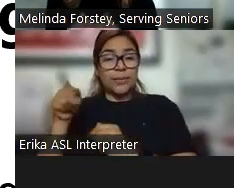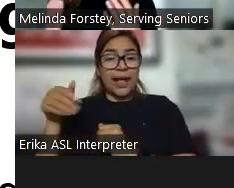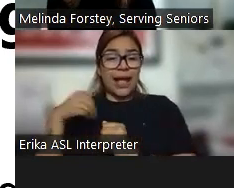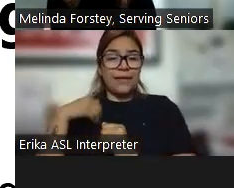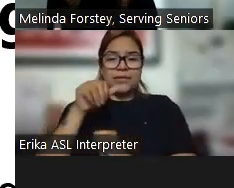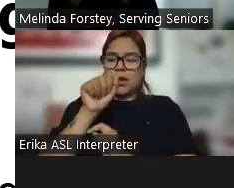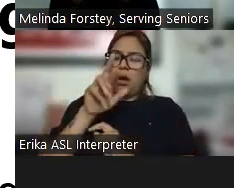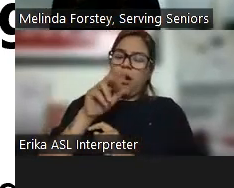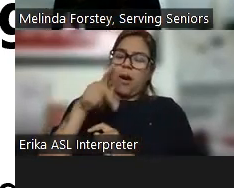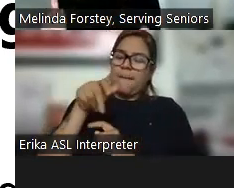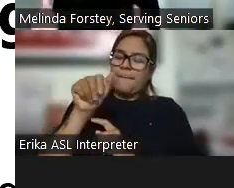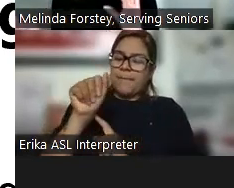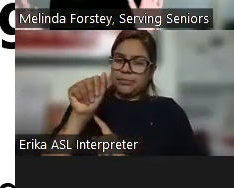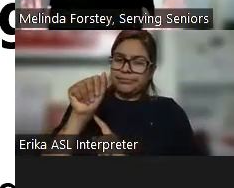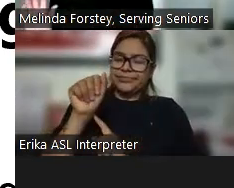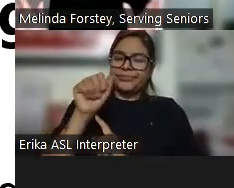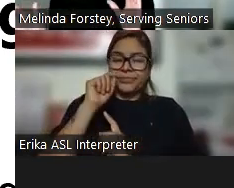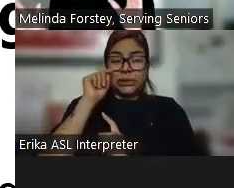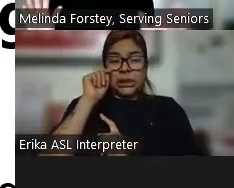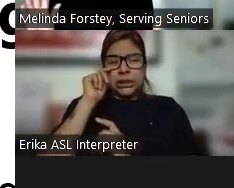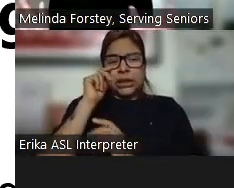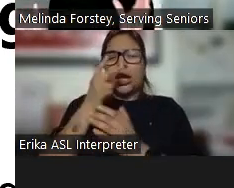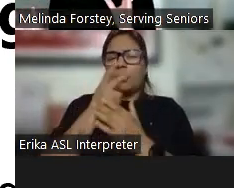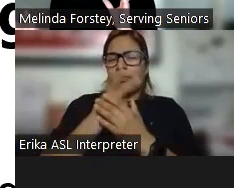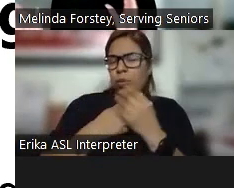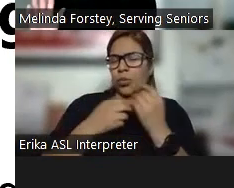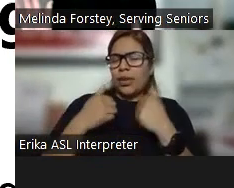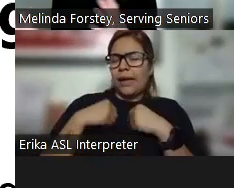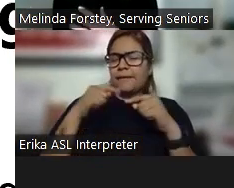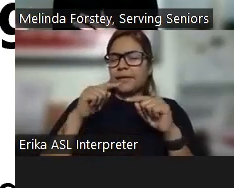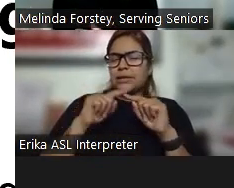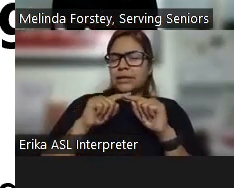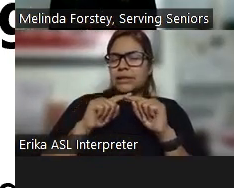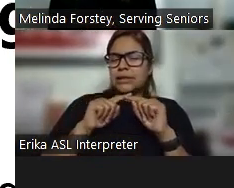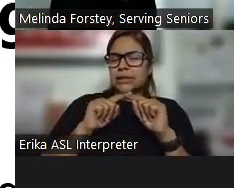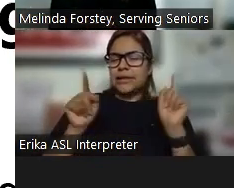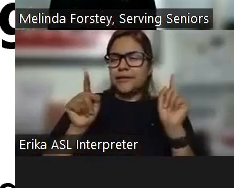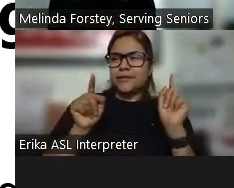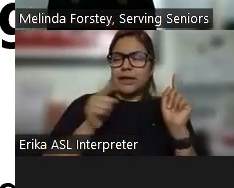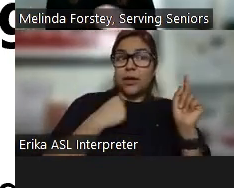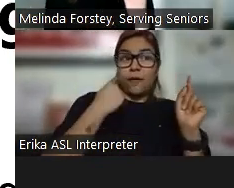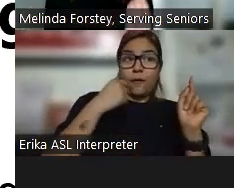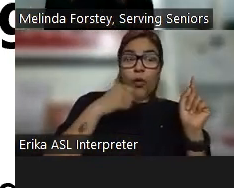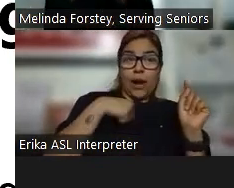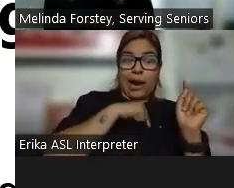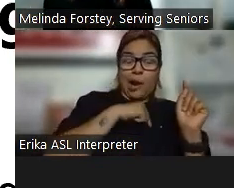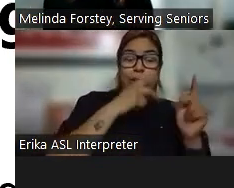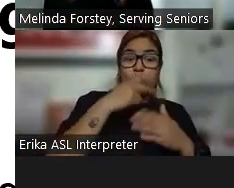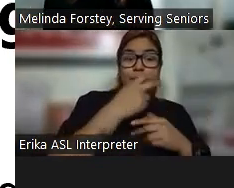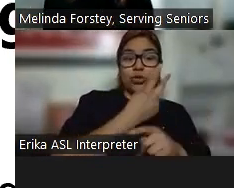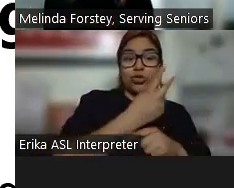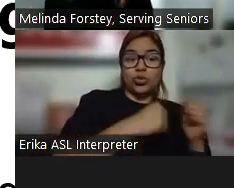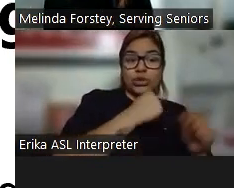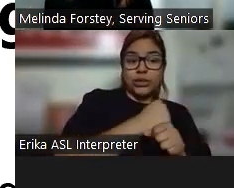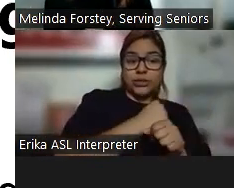Plan Act. They both have slightly different time frames. So we have 2 years for our program, and ours is